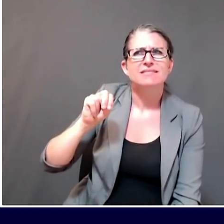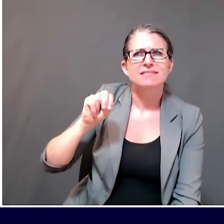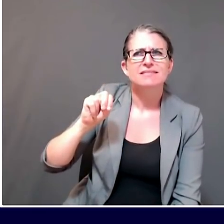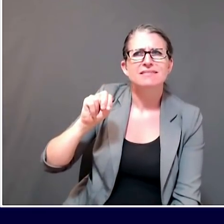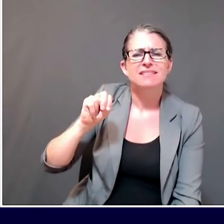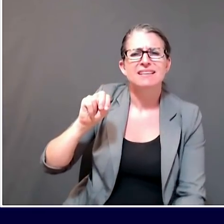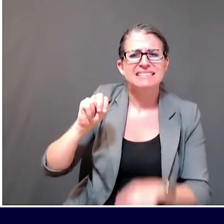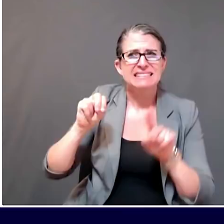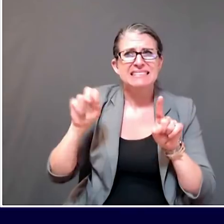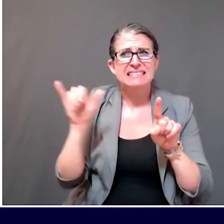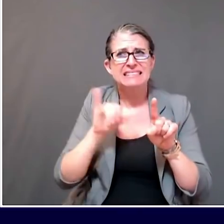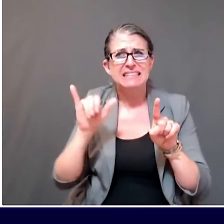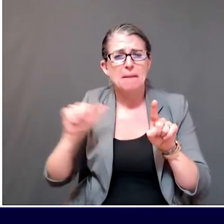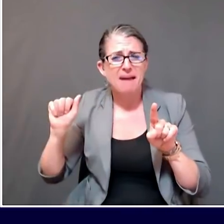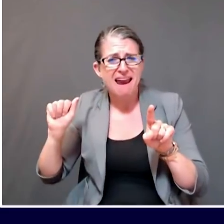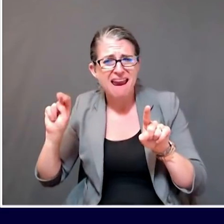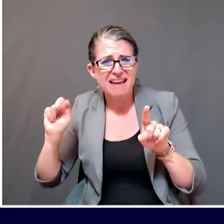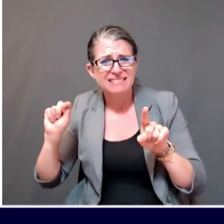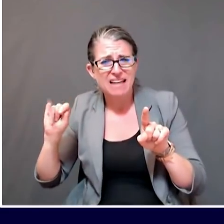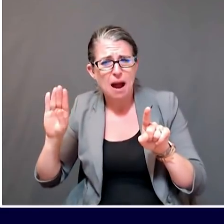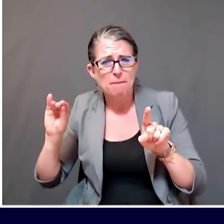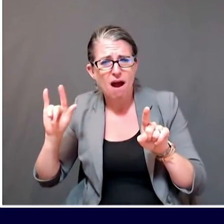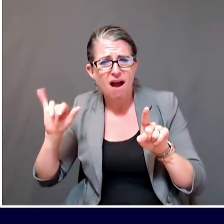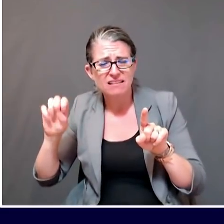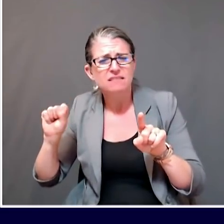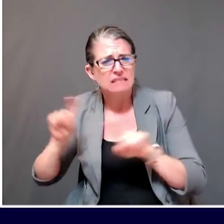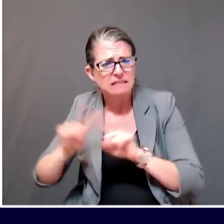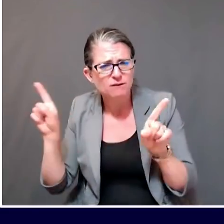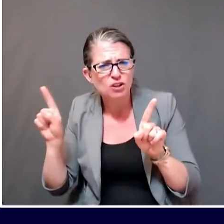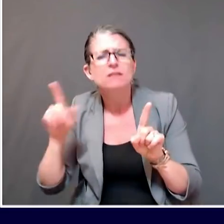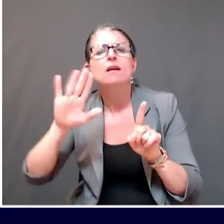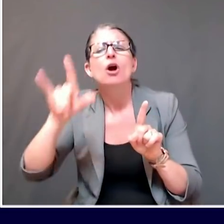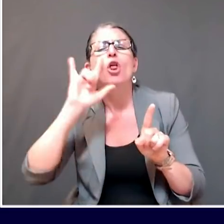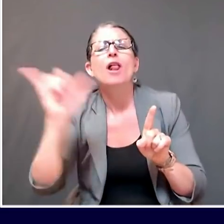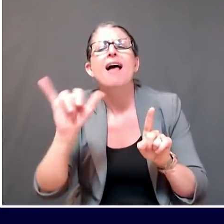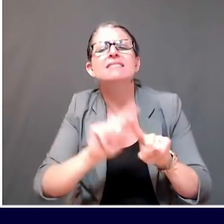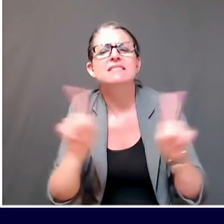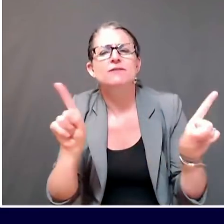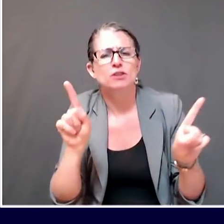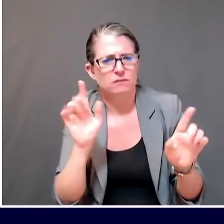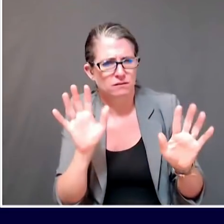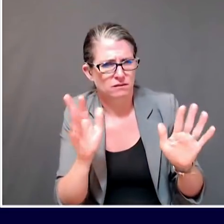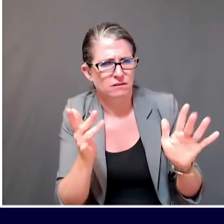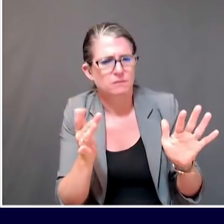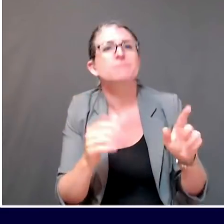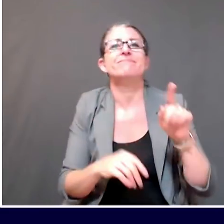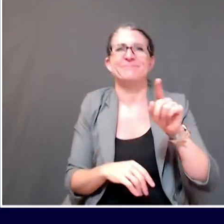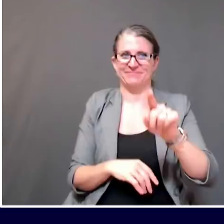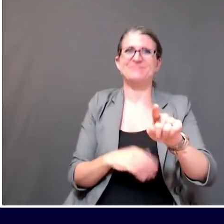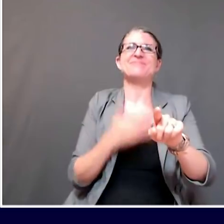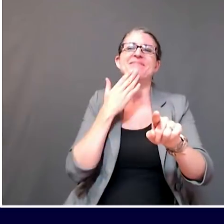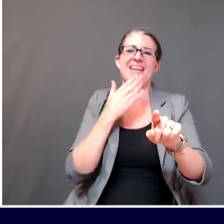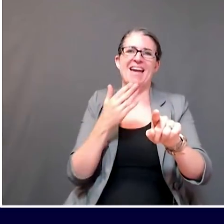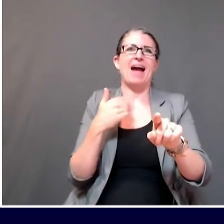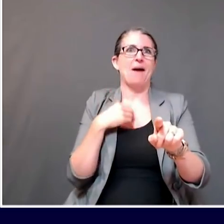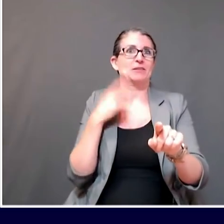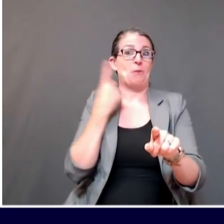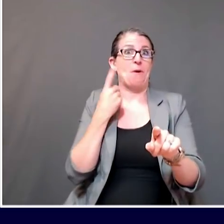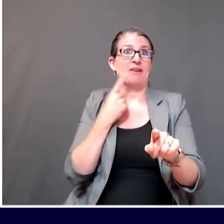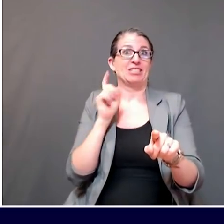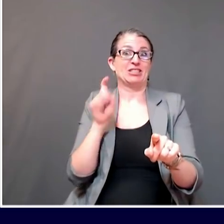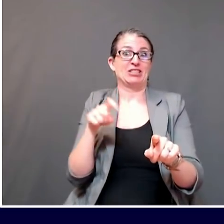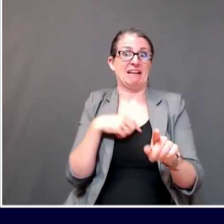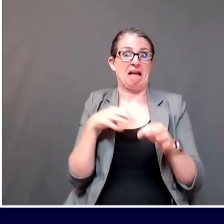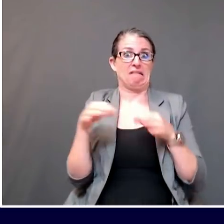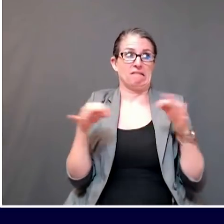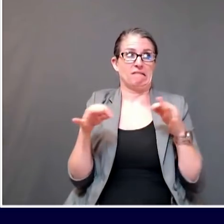thing? Can you explain the difference? And then I'll have a follow-up question there. Yeah, I'm glad you raised that. I was wondering whether to go into that, and I'm glad you raised it,